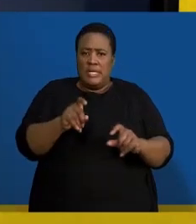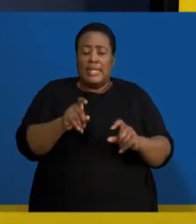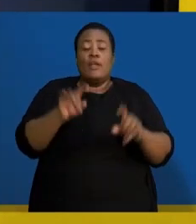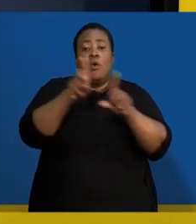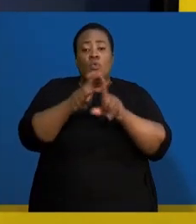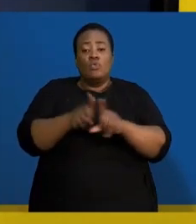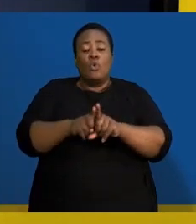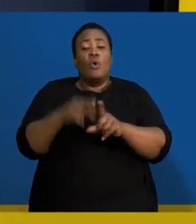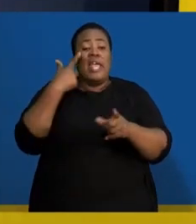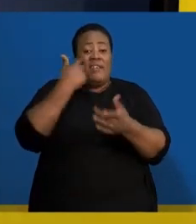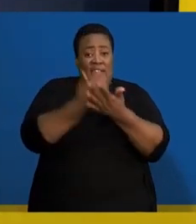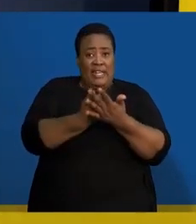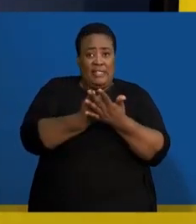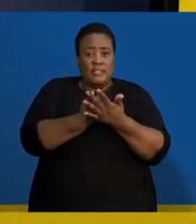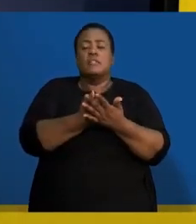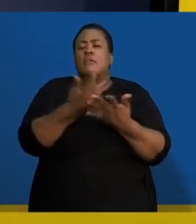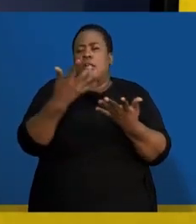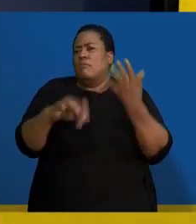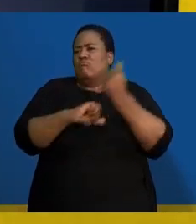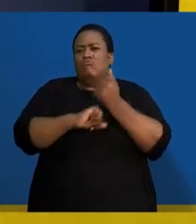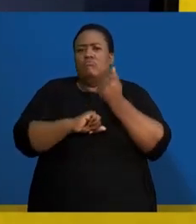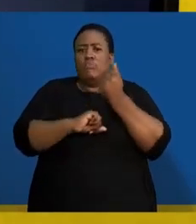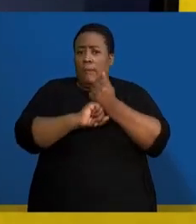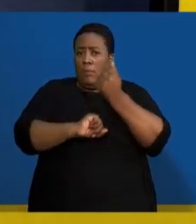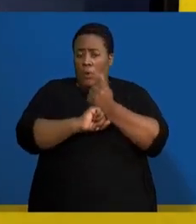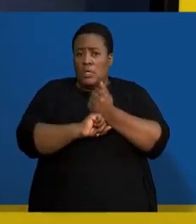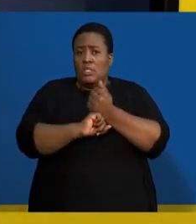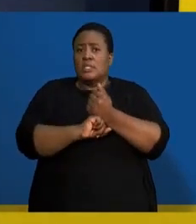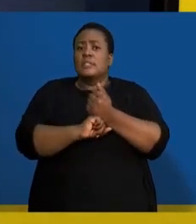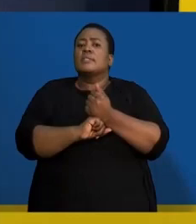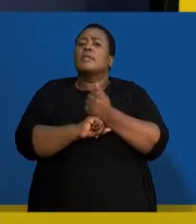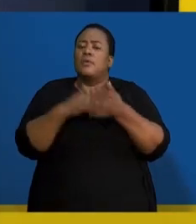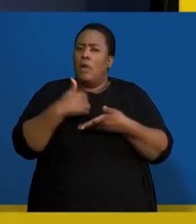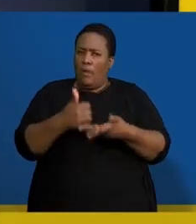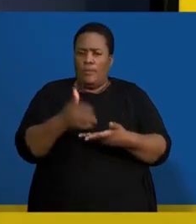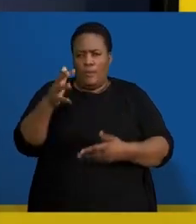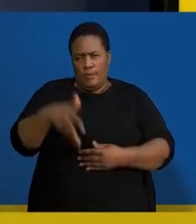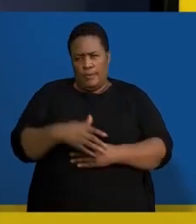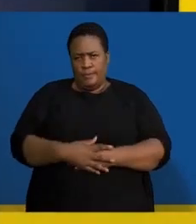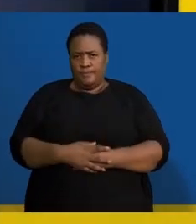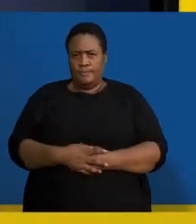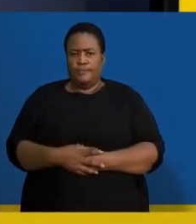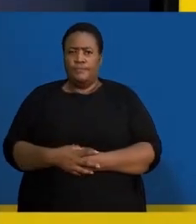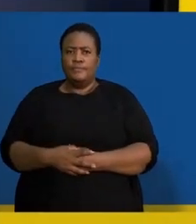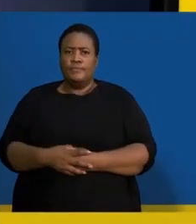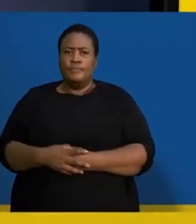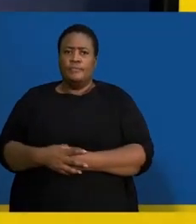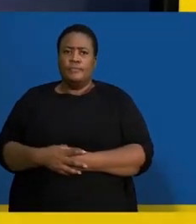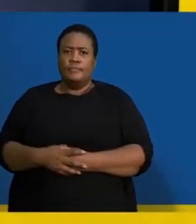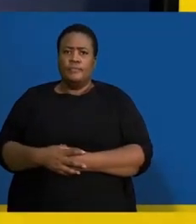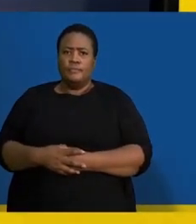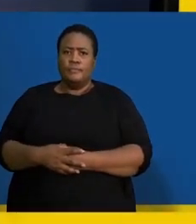source, then you will be fine. Okay, I hope that helps you understand how to analyze a visual